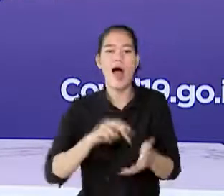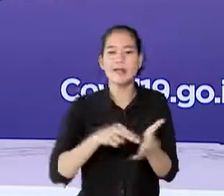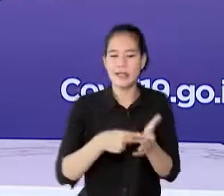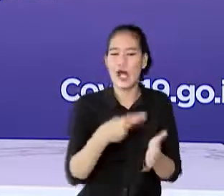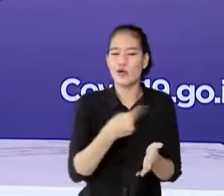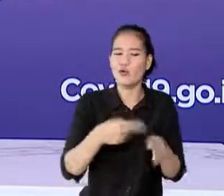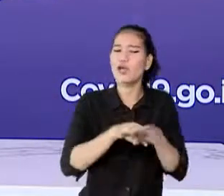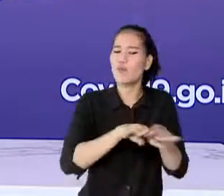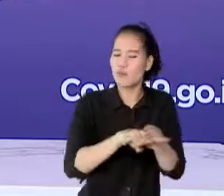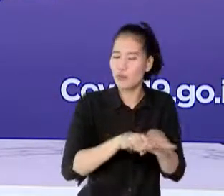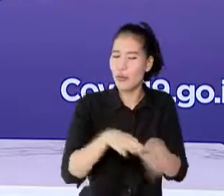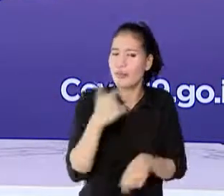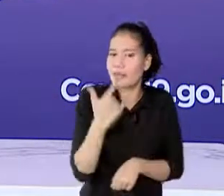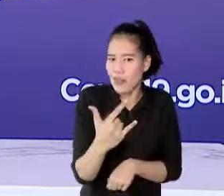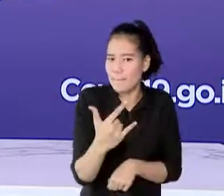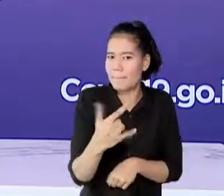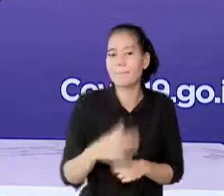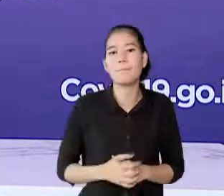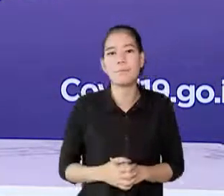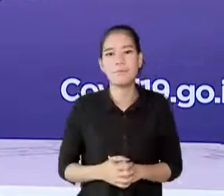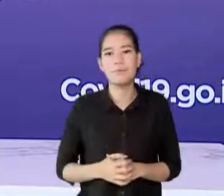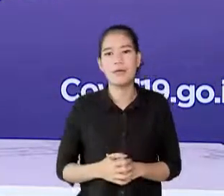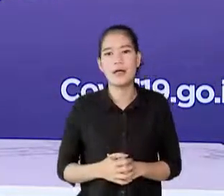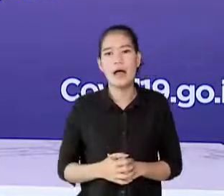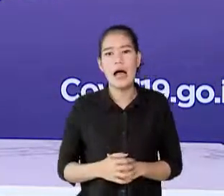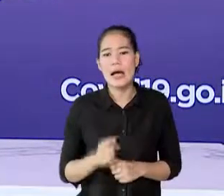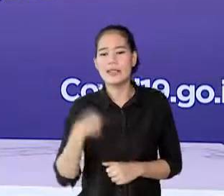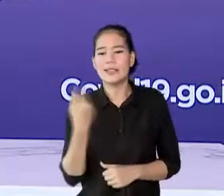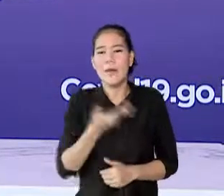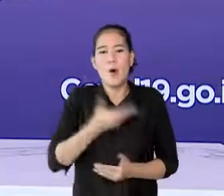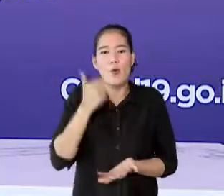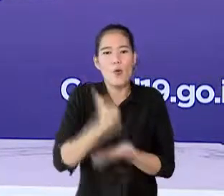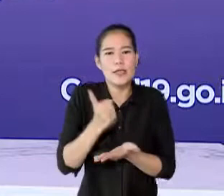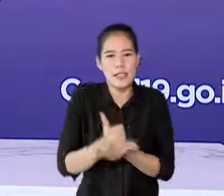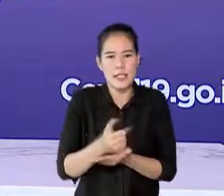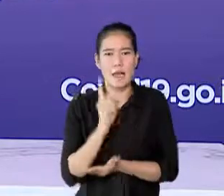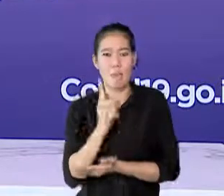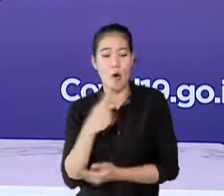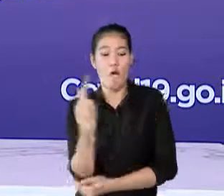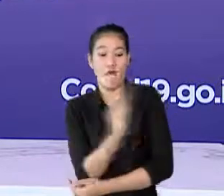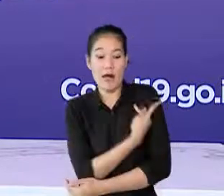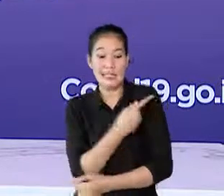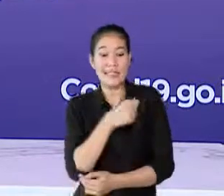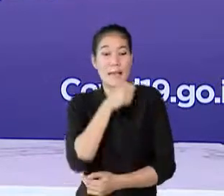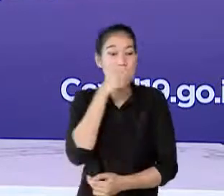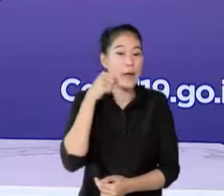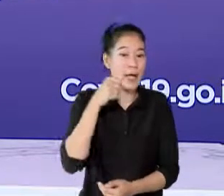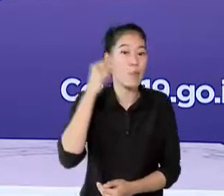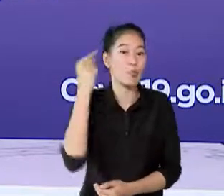when necessary. And in the same time, we want to make sure that the vaksin Merah Putih